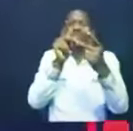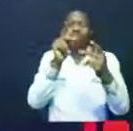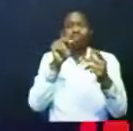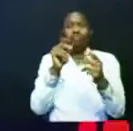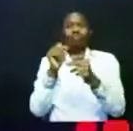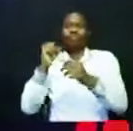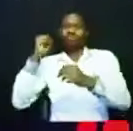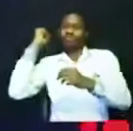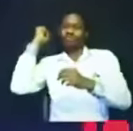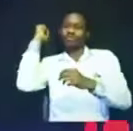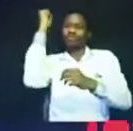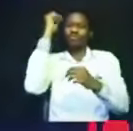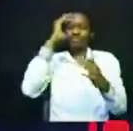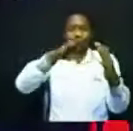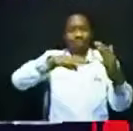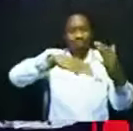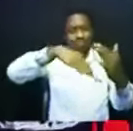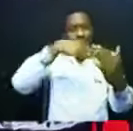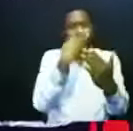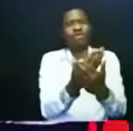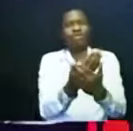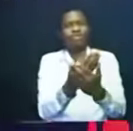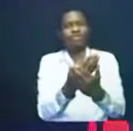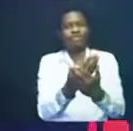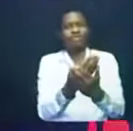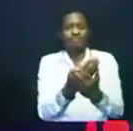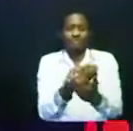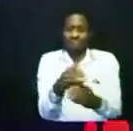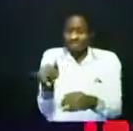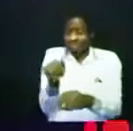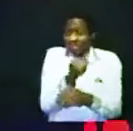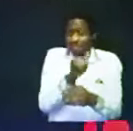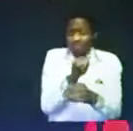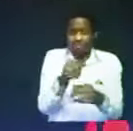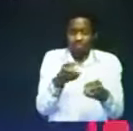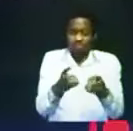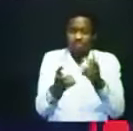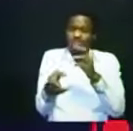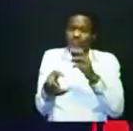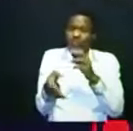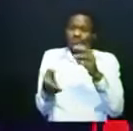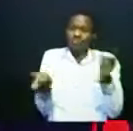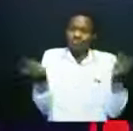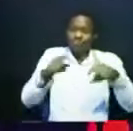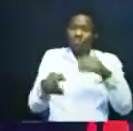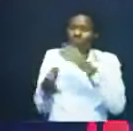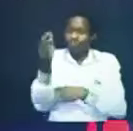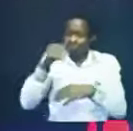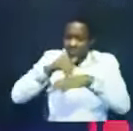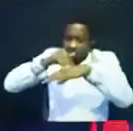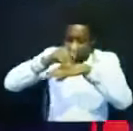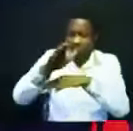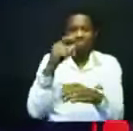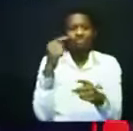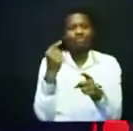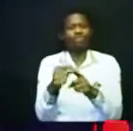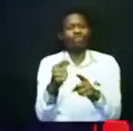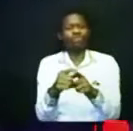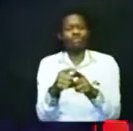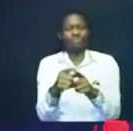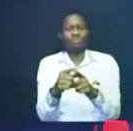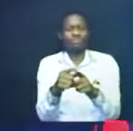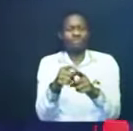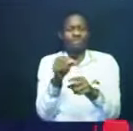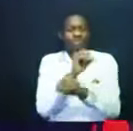Now, so when God sends his word, the Bible says that nothing in all creation is hidden from God's